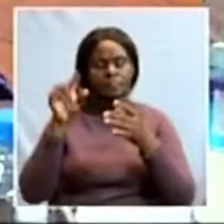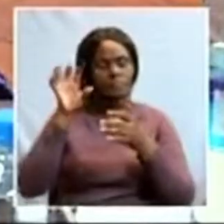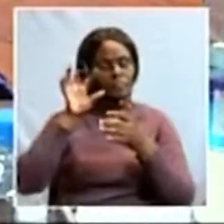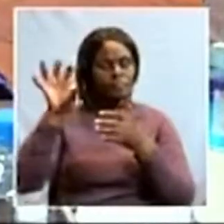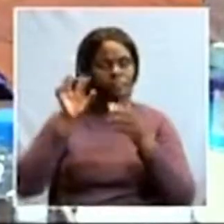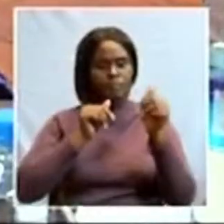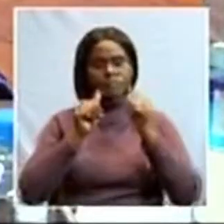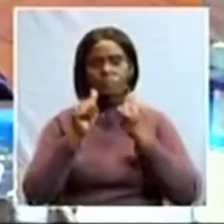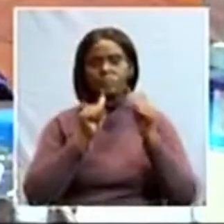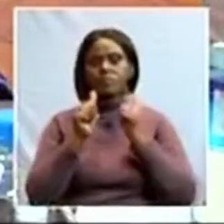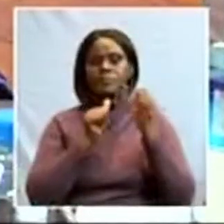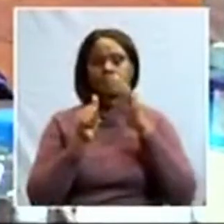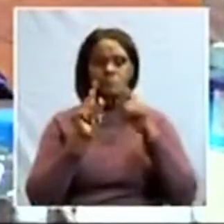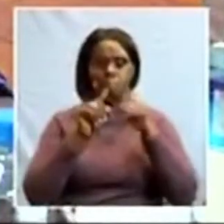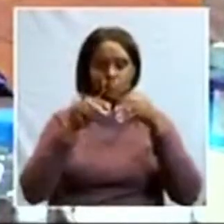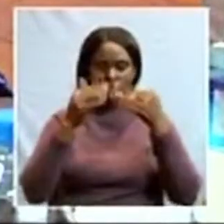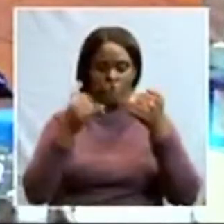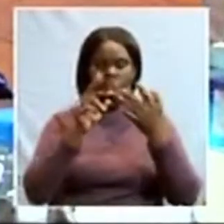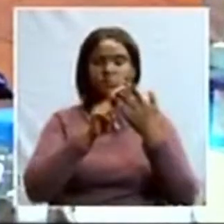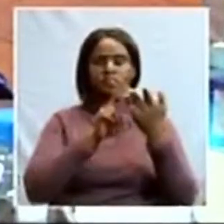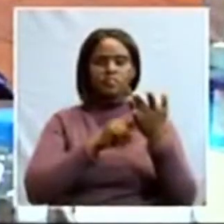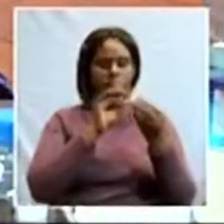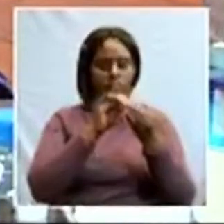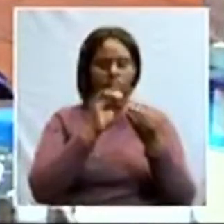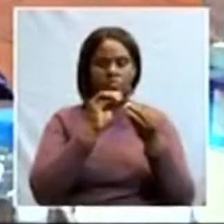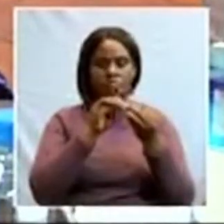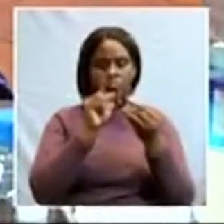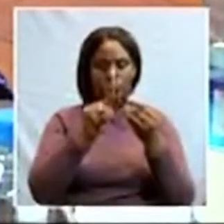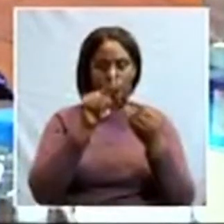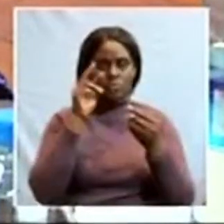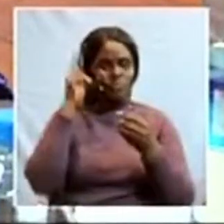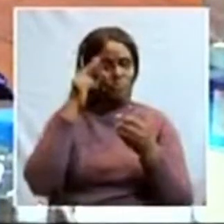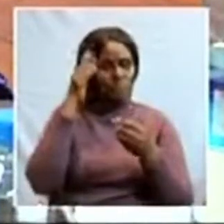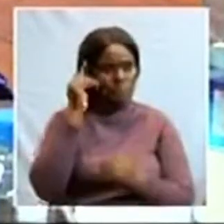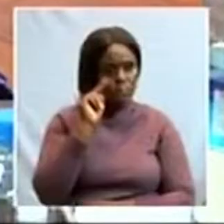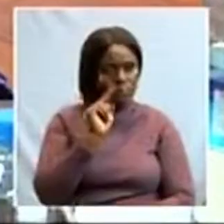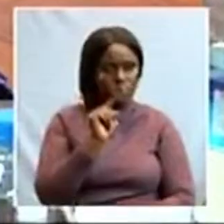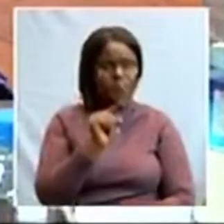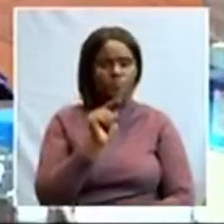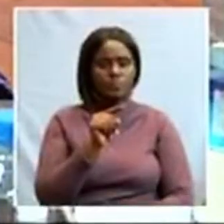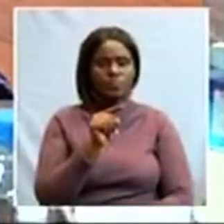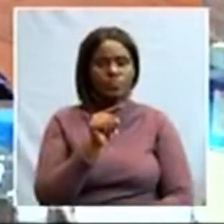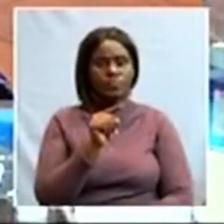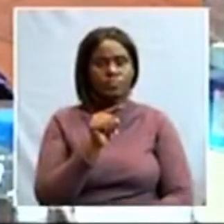provincial administration to give a report on the reason